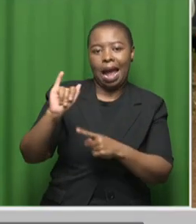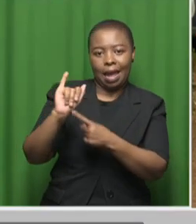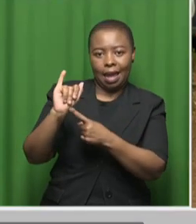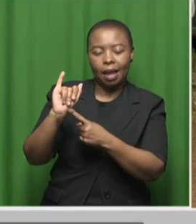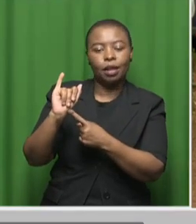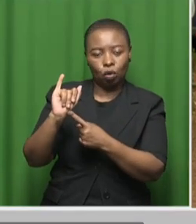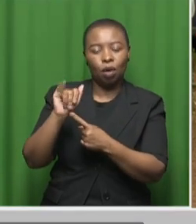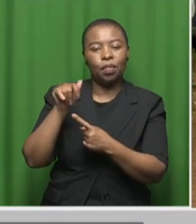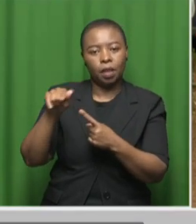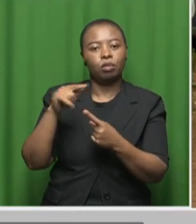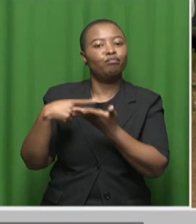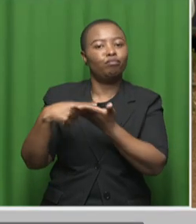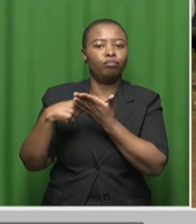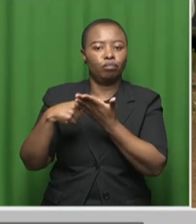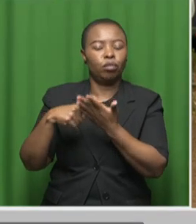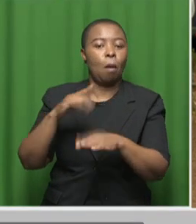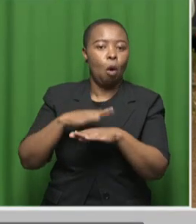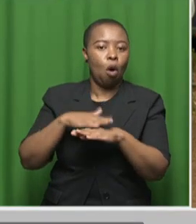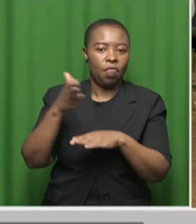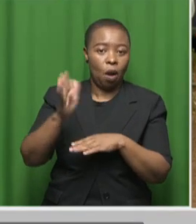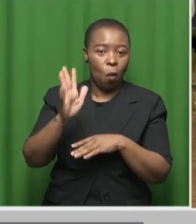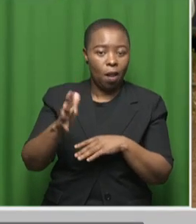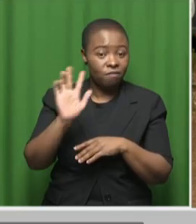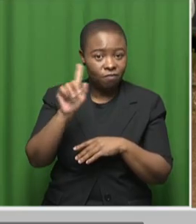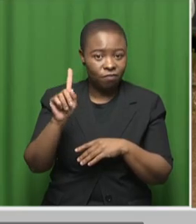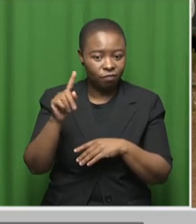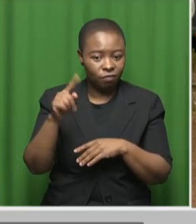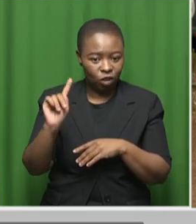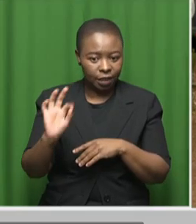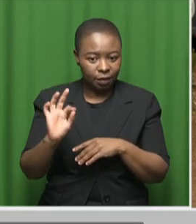be threshed out, isn't it?